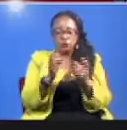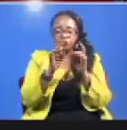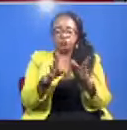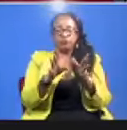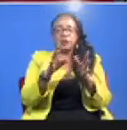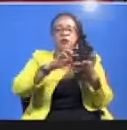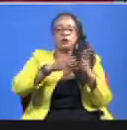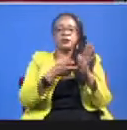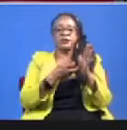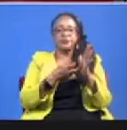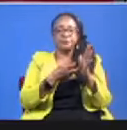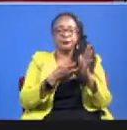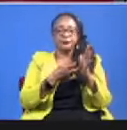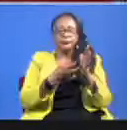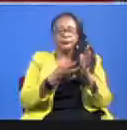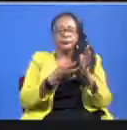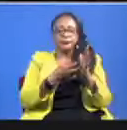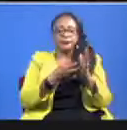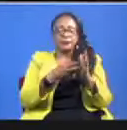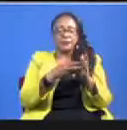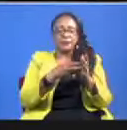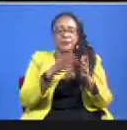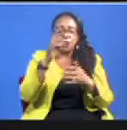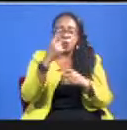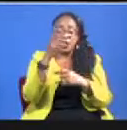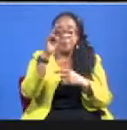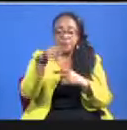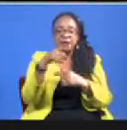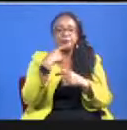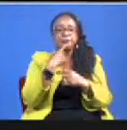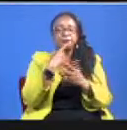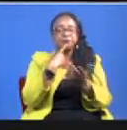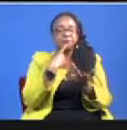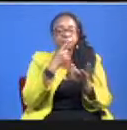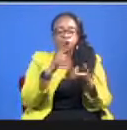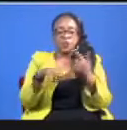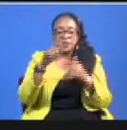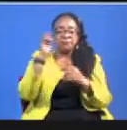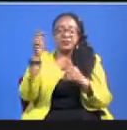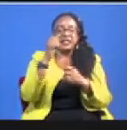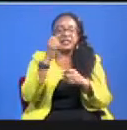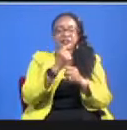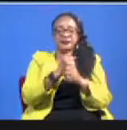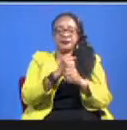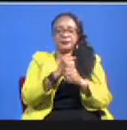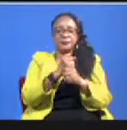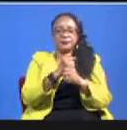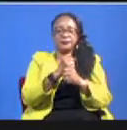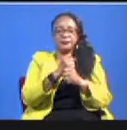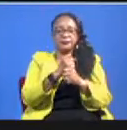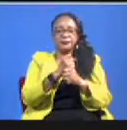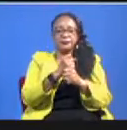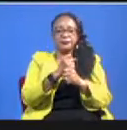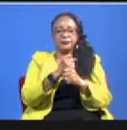from a contract. I did hear one of the members of parliament saying that the president has done